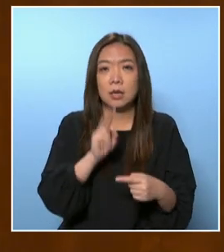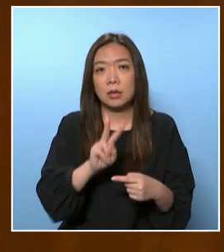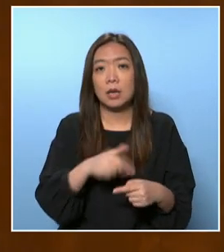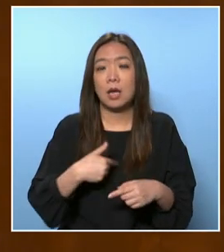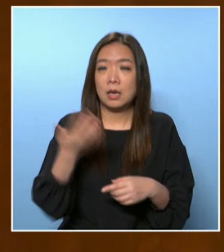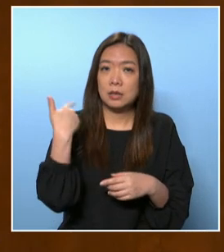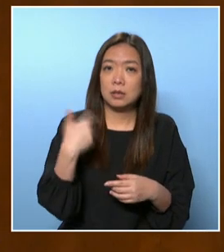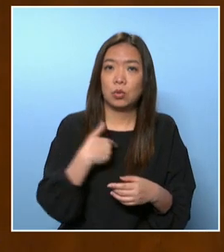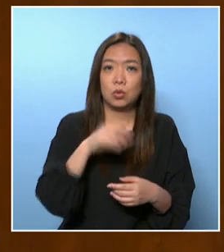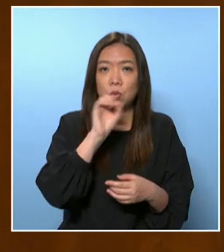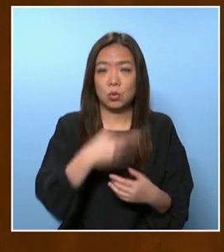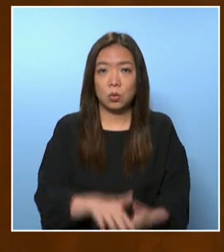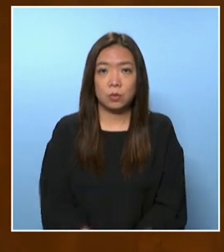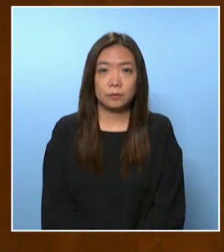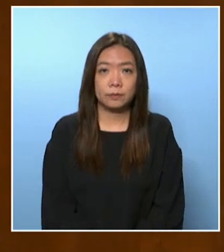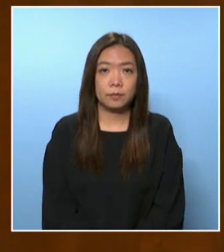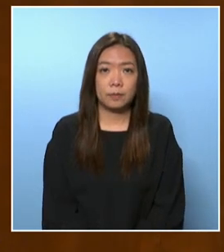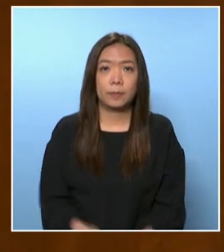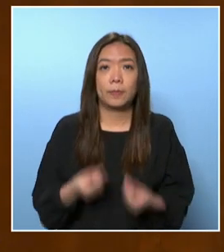the importation of doctors.